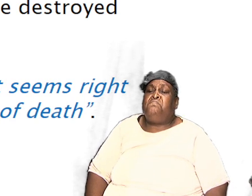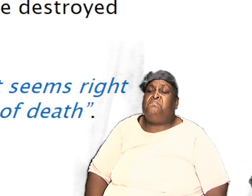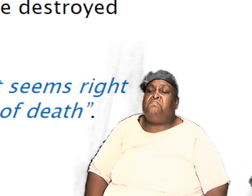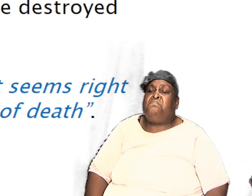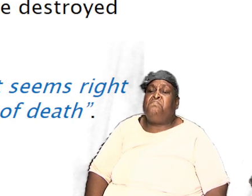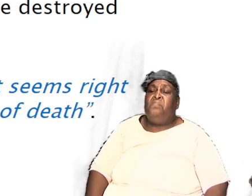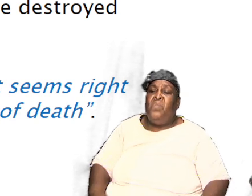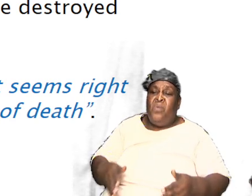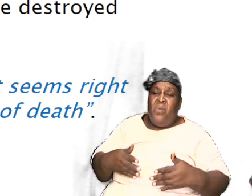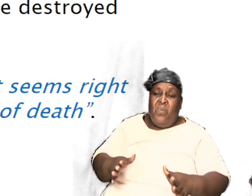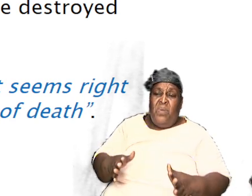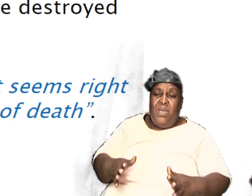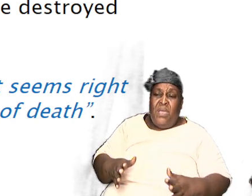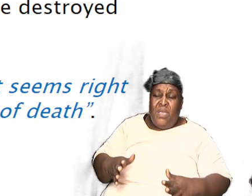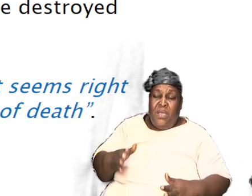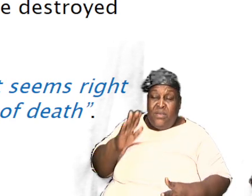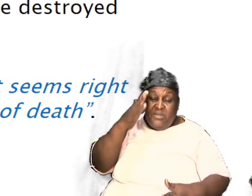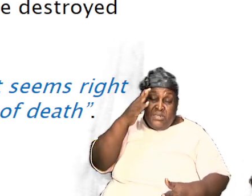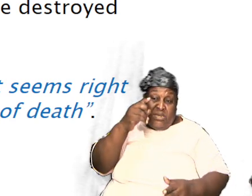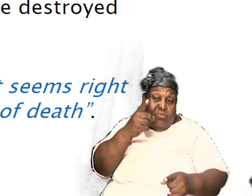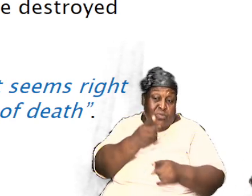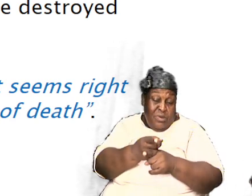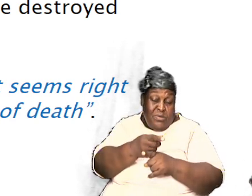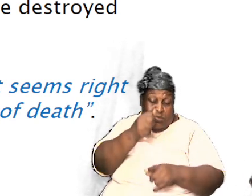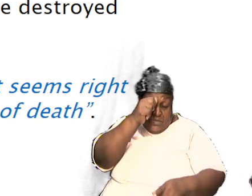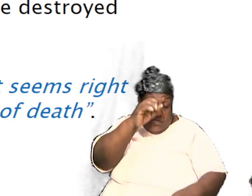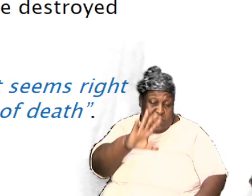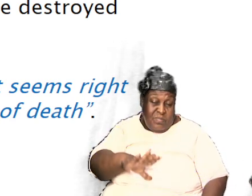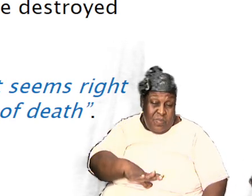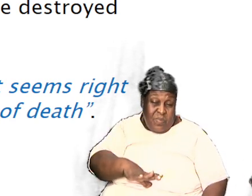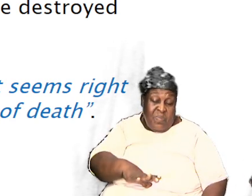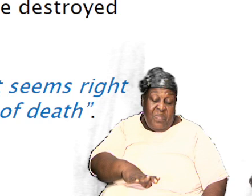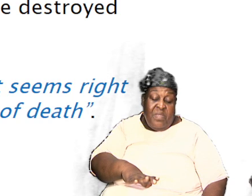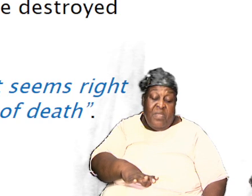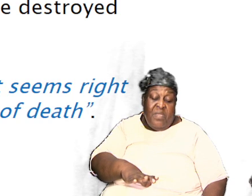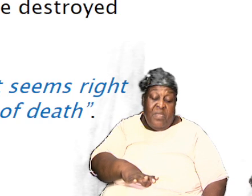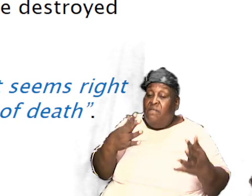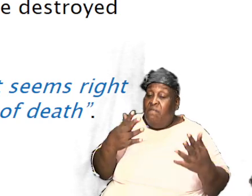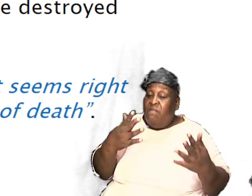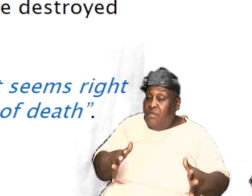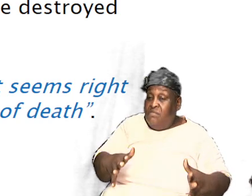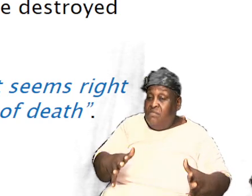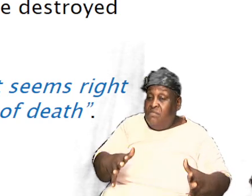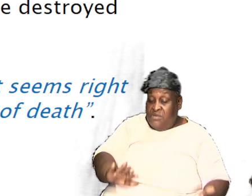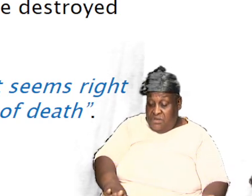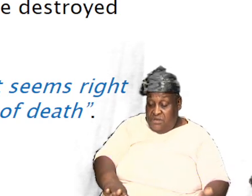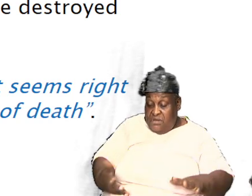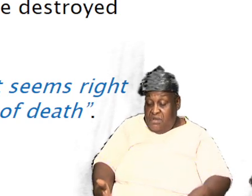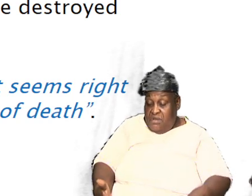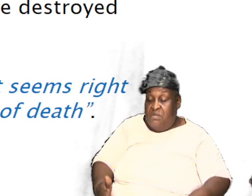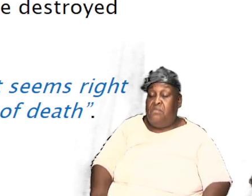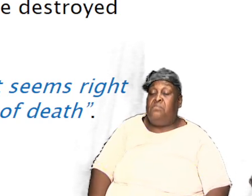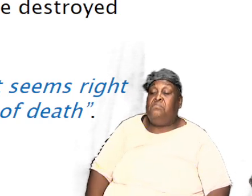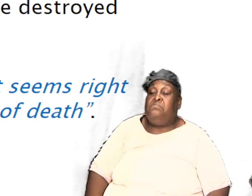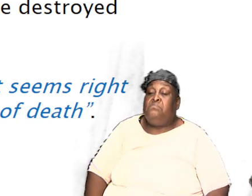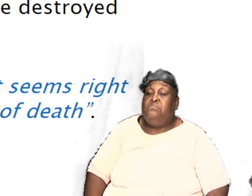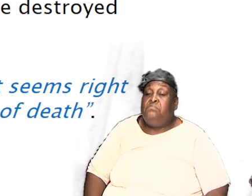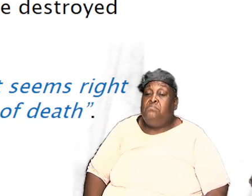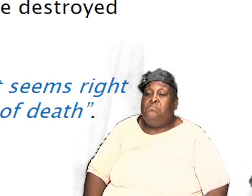The way that seems right to a man, the end of that way is death.